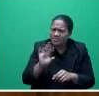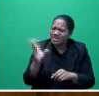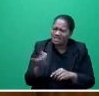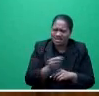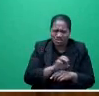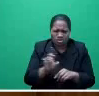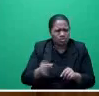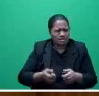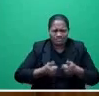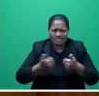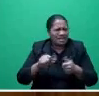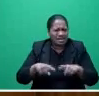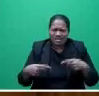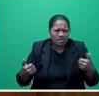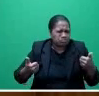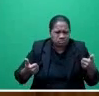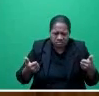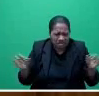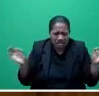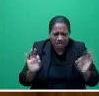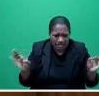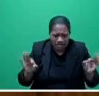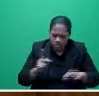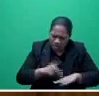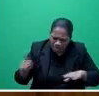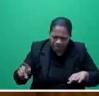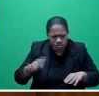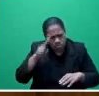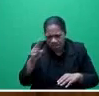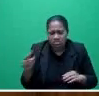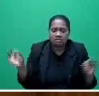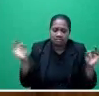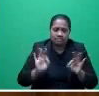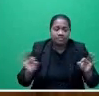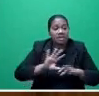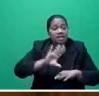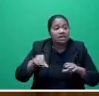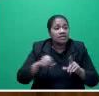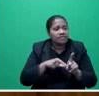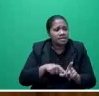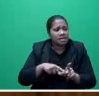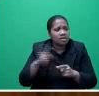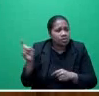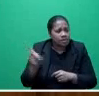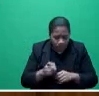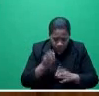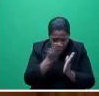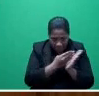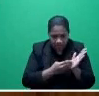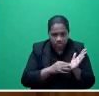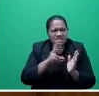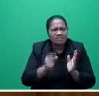to the parliamentary process nor to the nation. Every year, we come with a budget. Sometimes